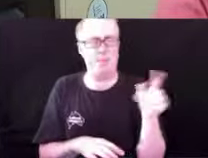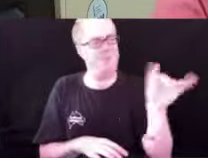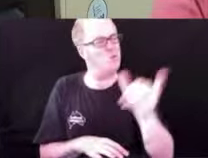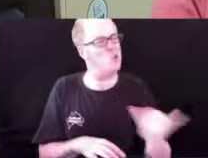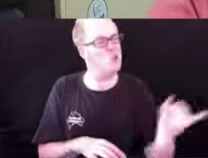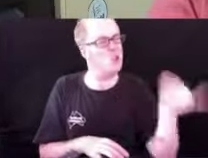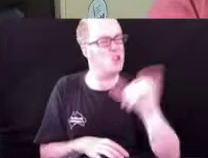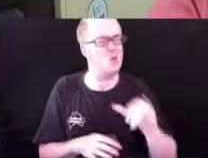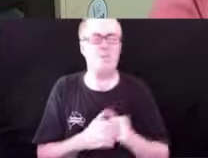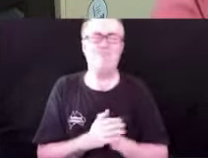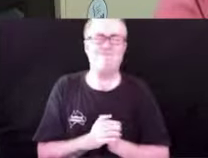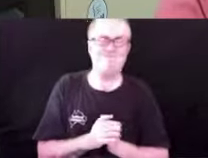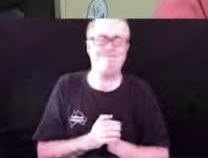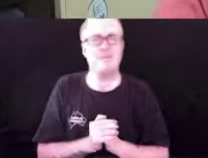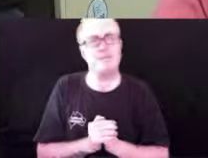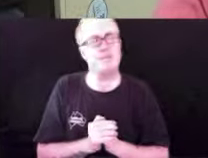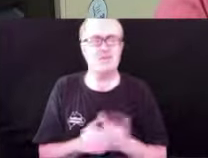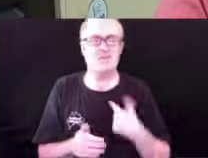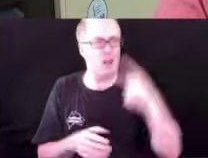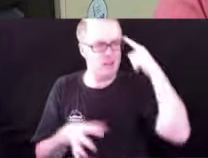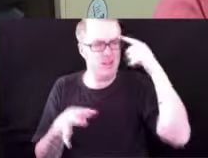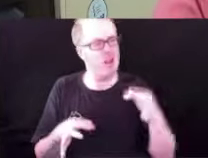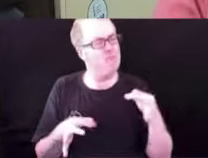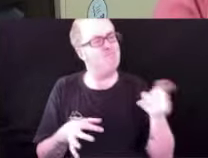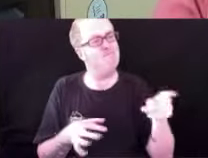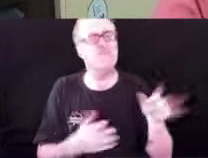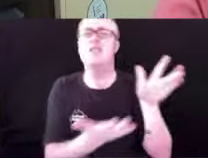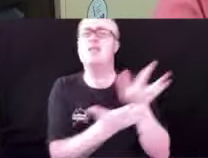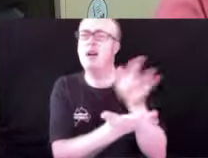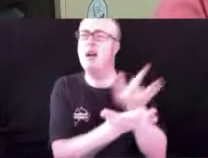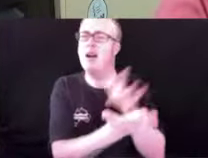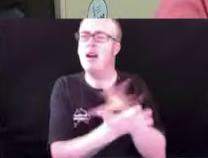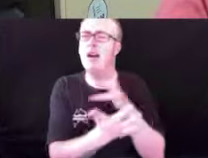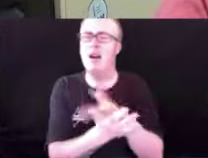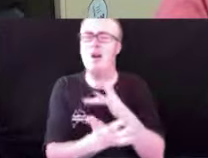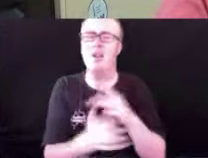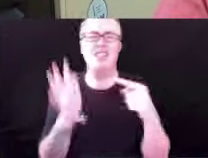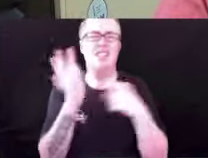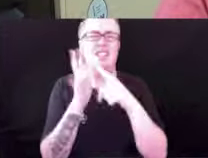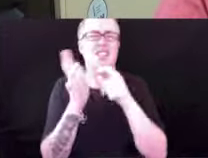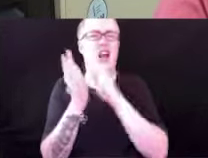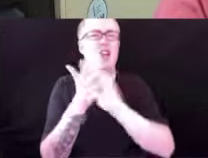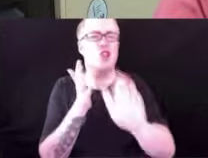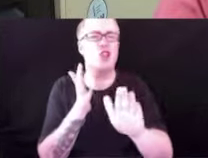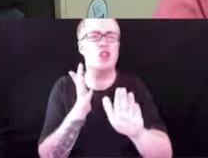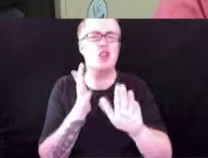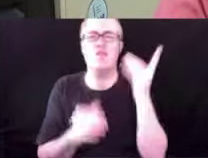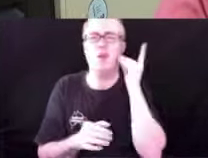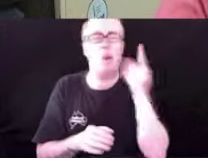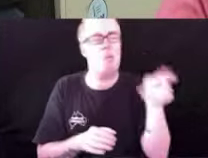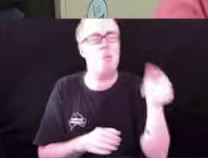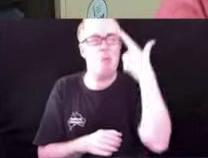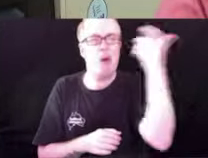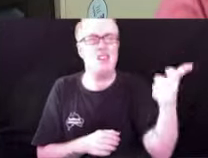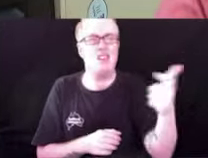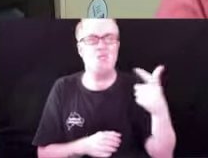bar phones, and I decided that the touch phone probably